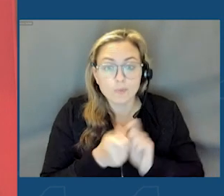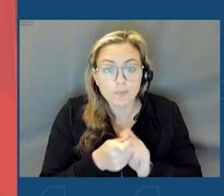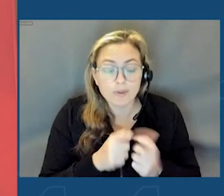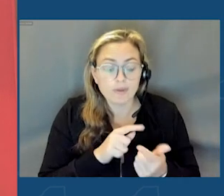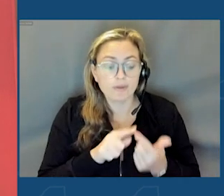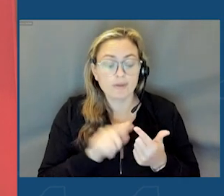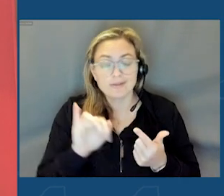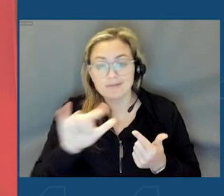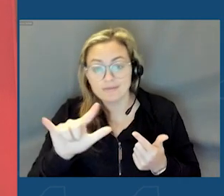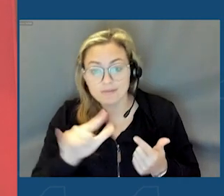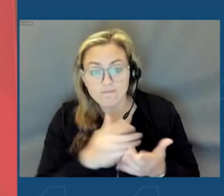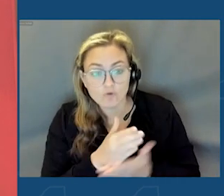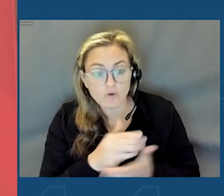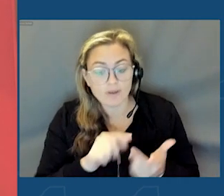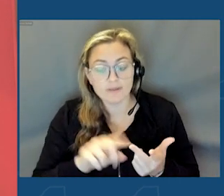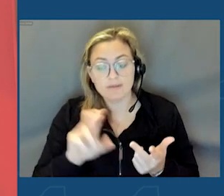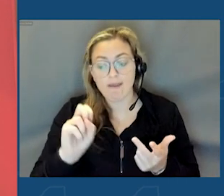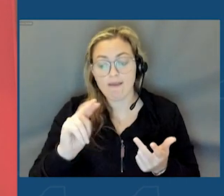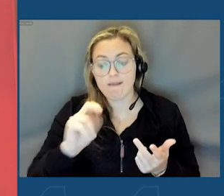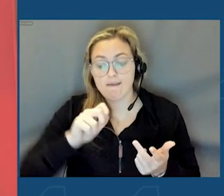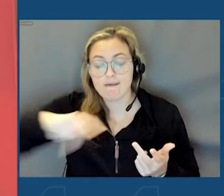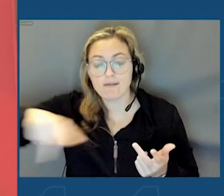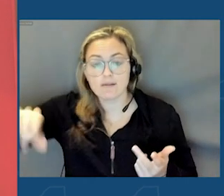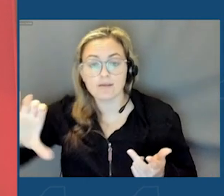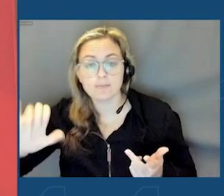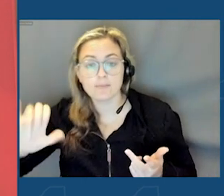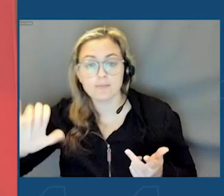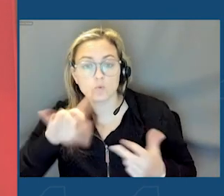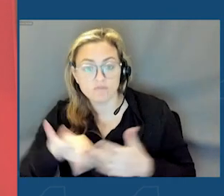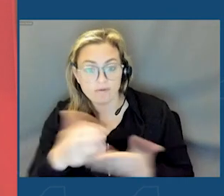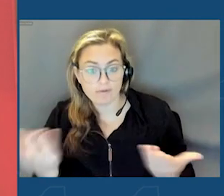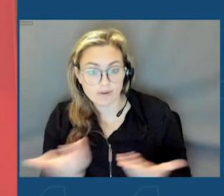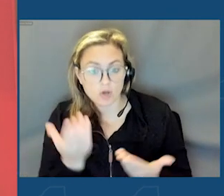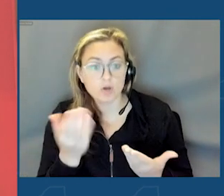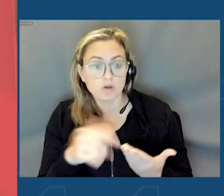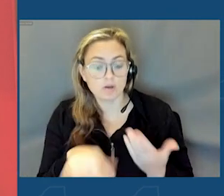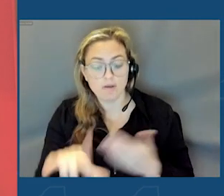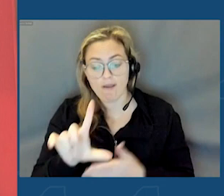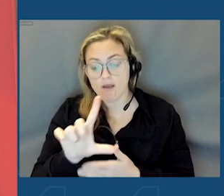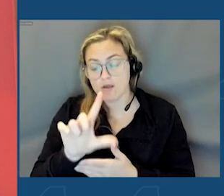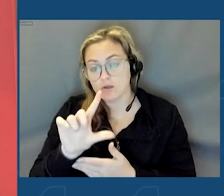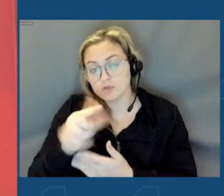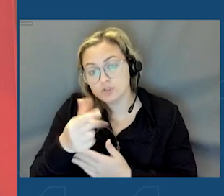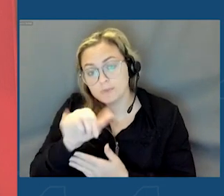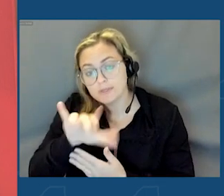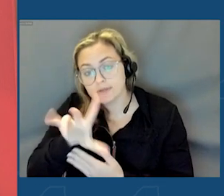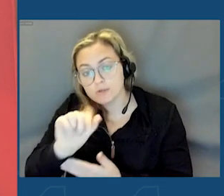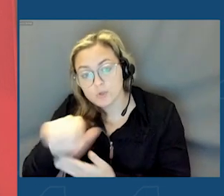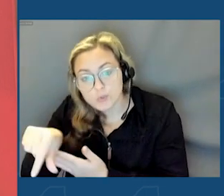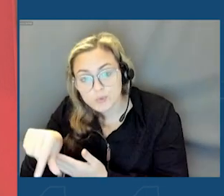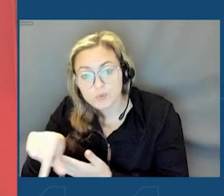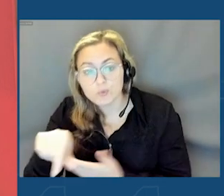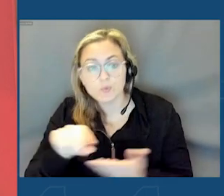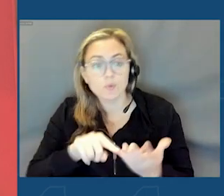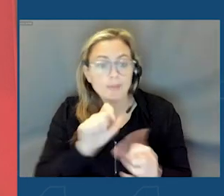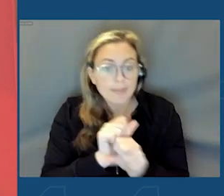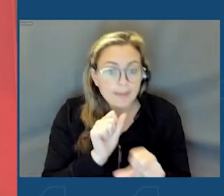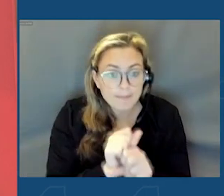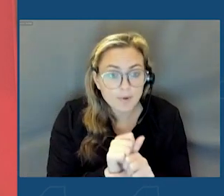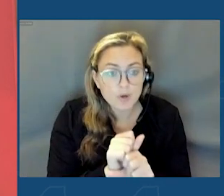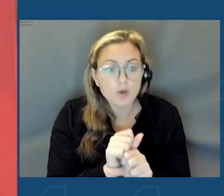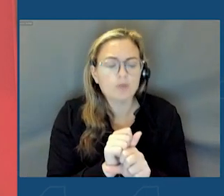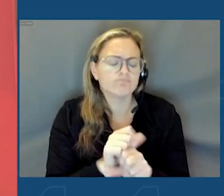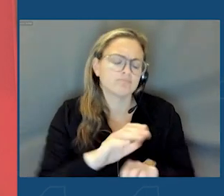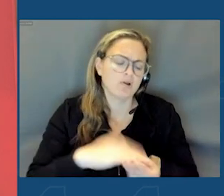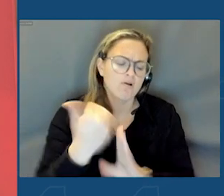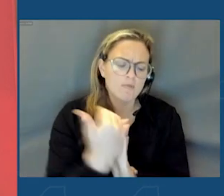The NAACP was founded in New York State. The LGBTQ movement, the labor movement, but I always put on my list